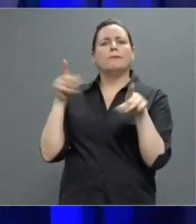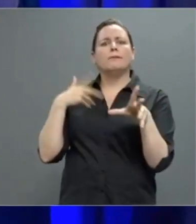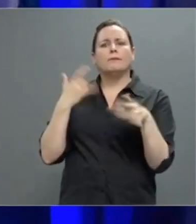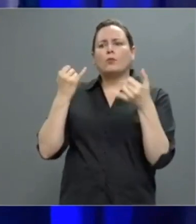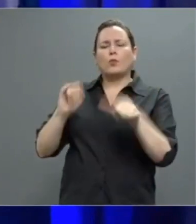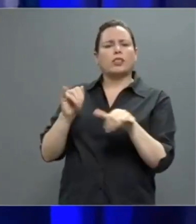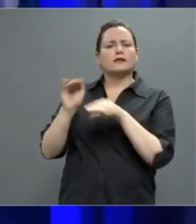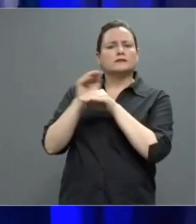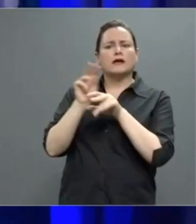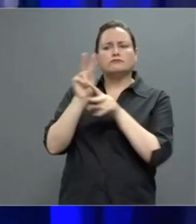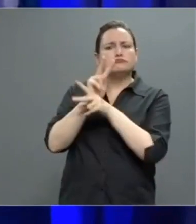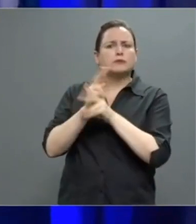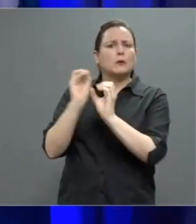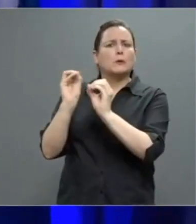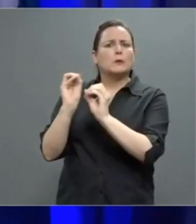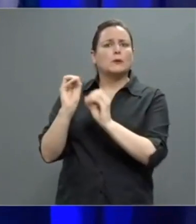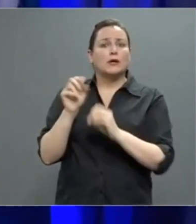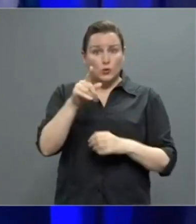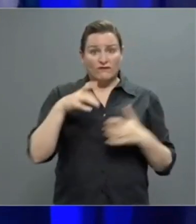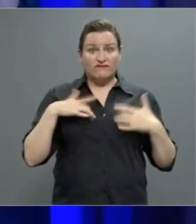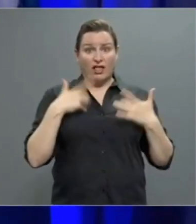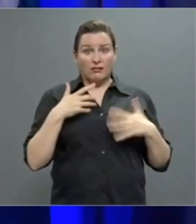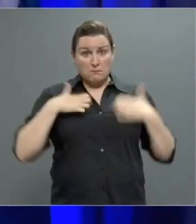have a home in our DA.